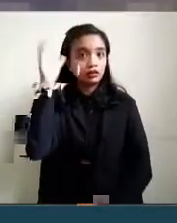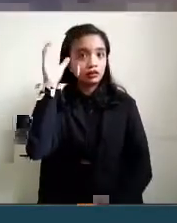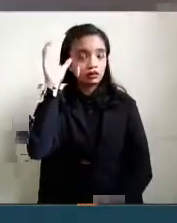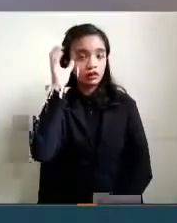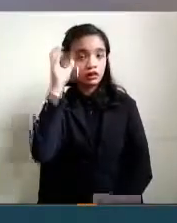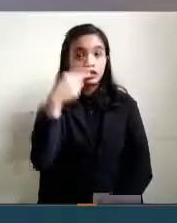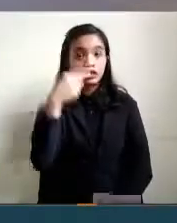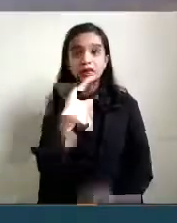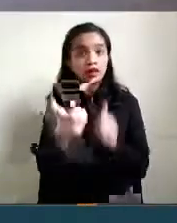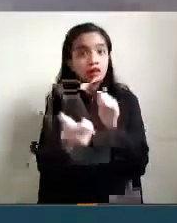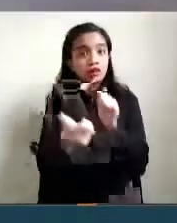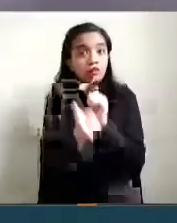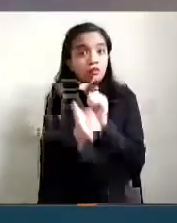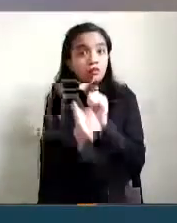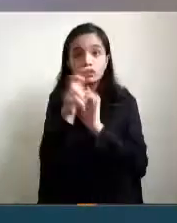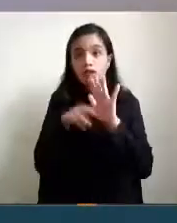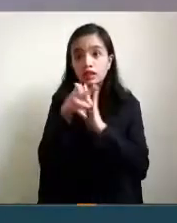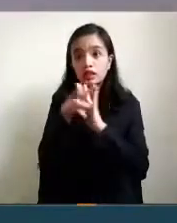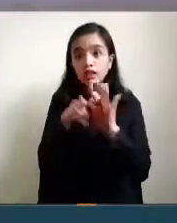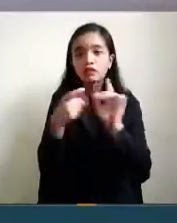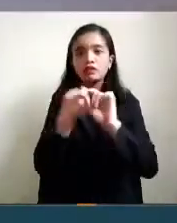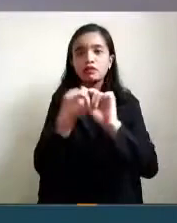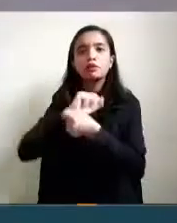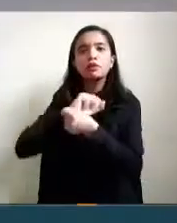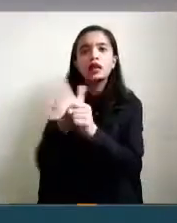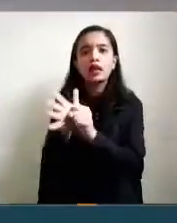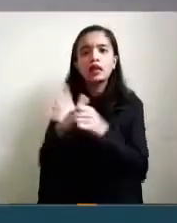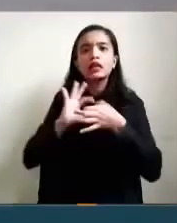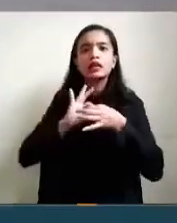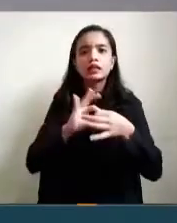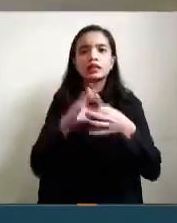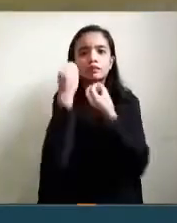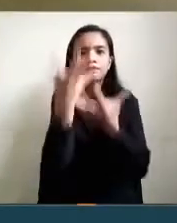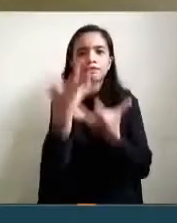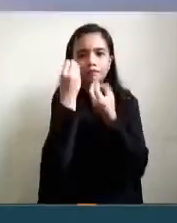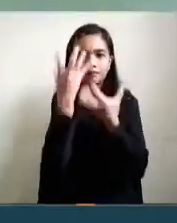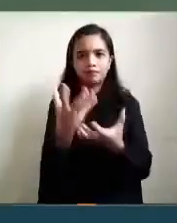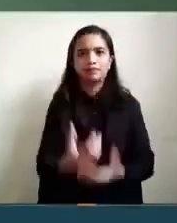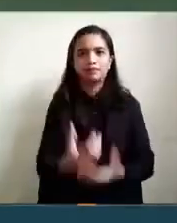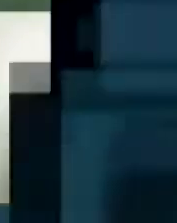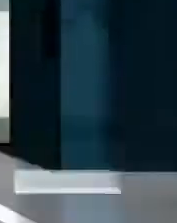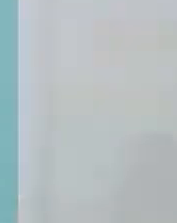of the trending videos promote COVID-19 related information.